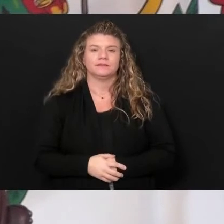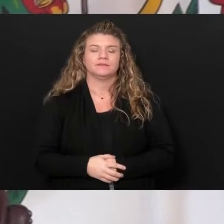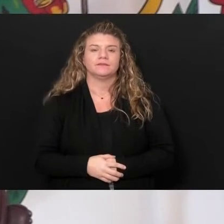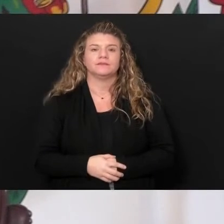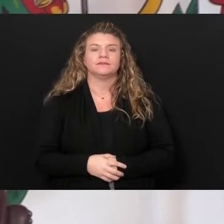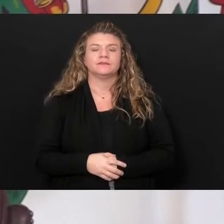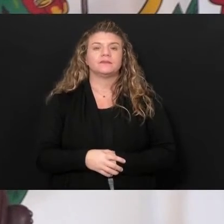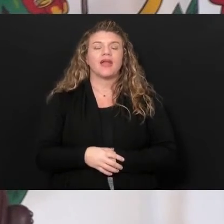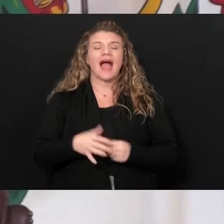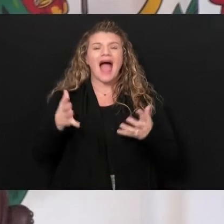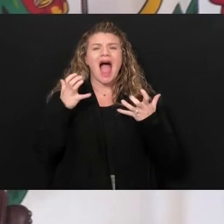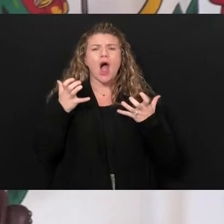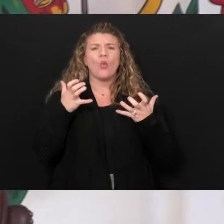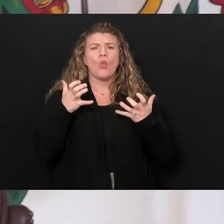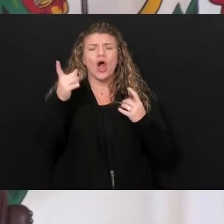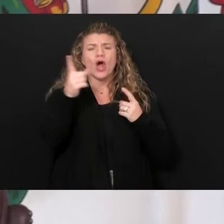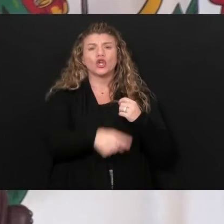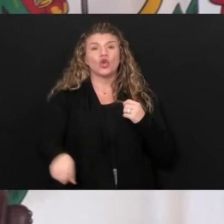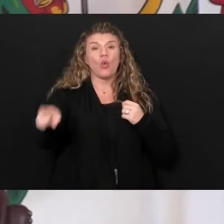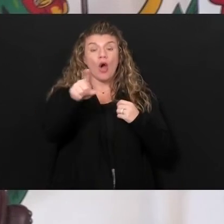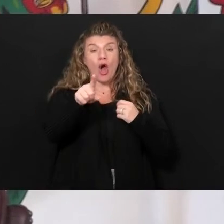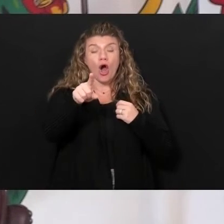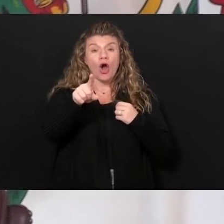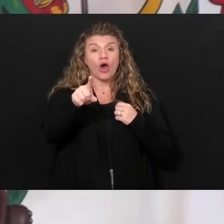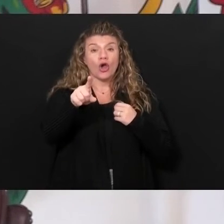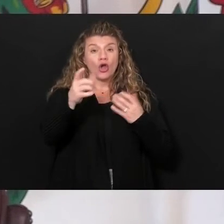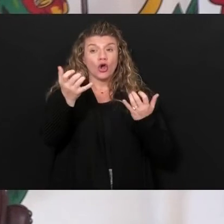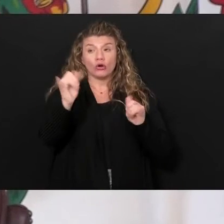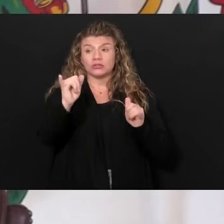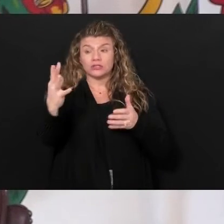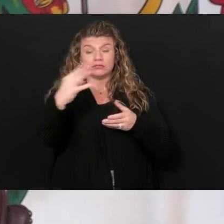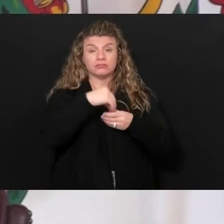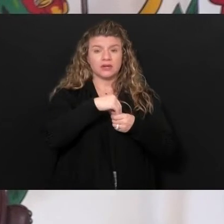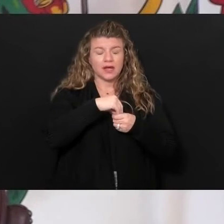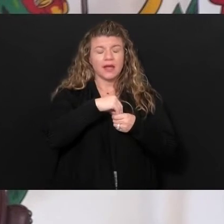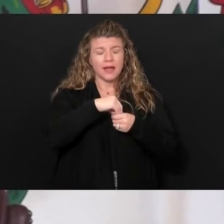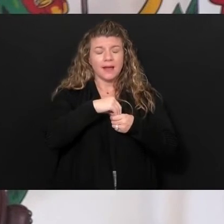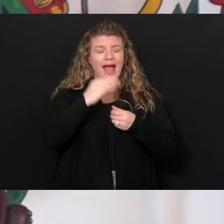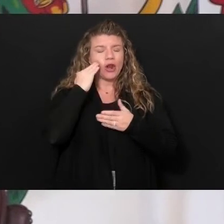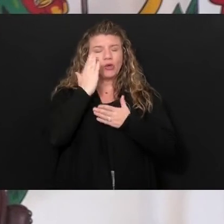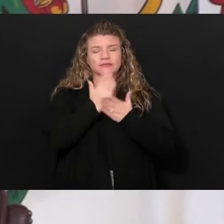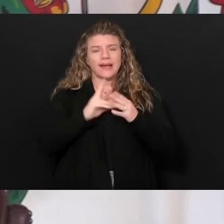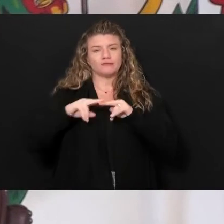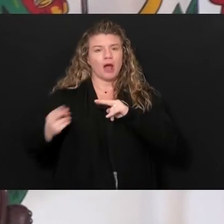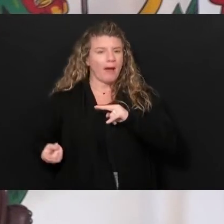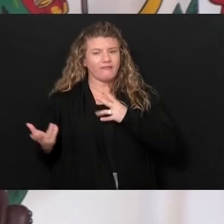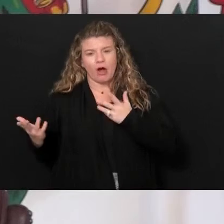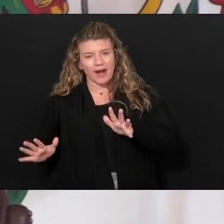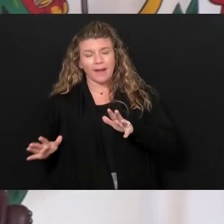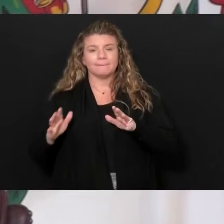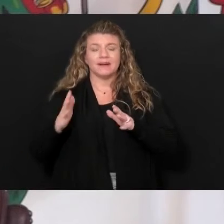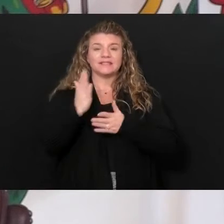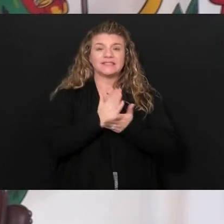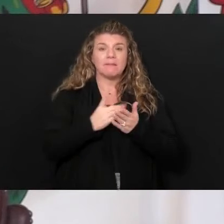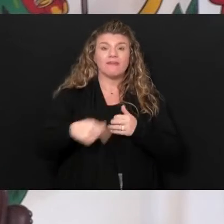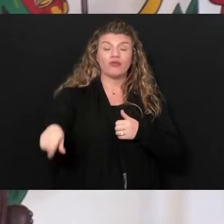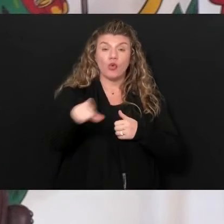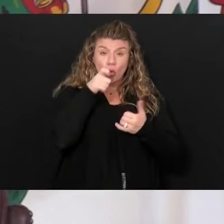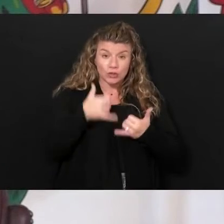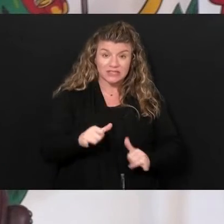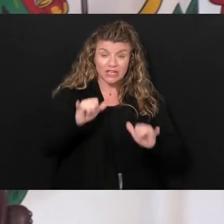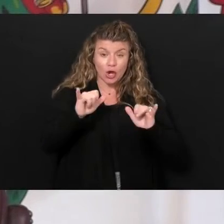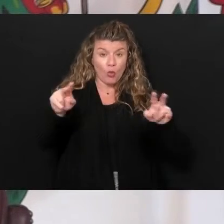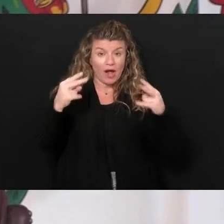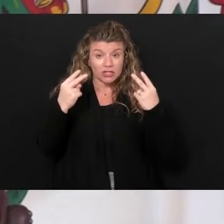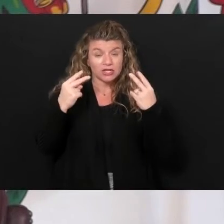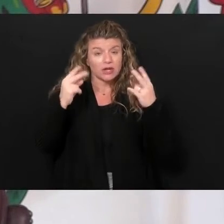I want everyone that's still on, and I know a lot of people have dropped off, but I want everyone to really dial in just a second to what I have to